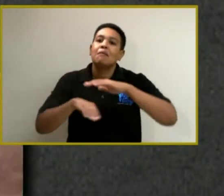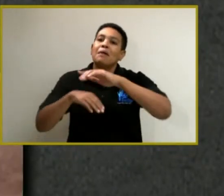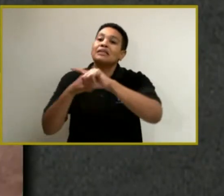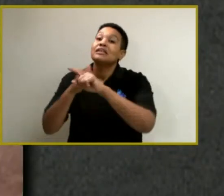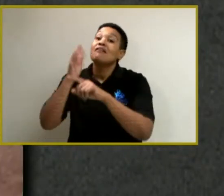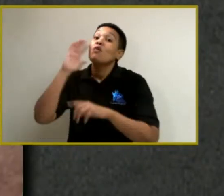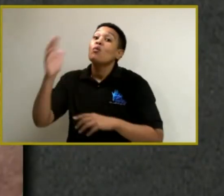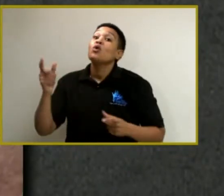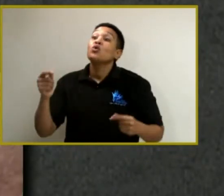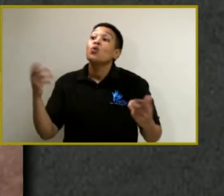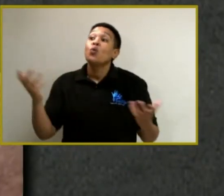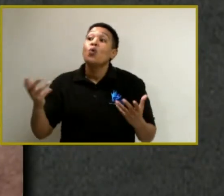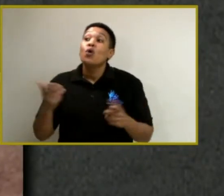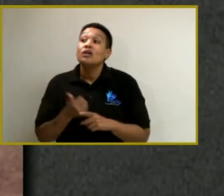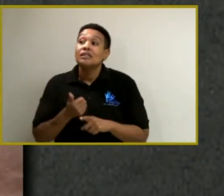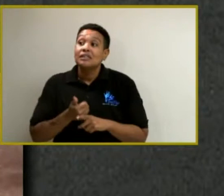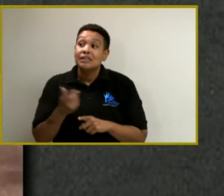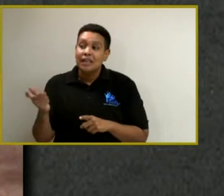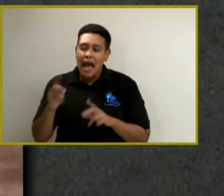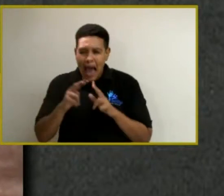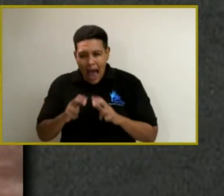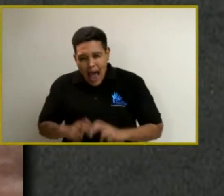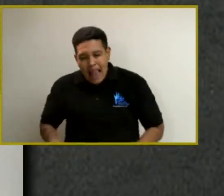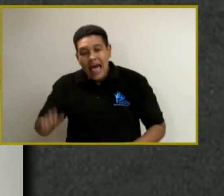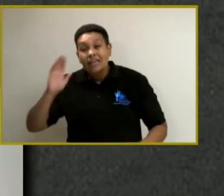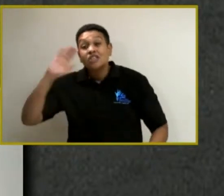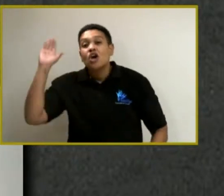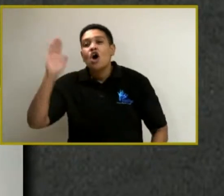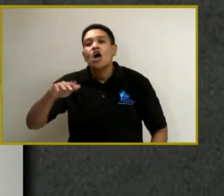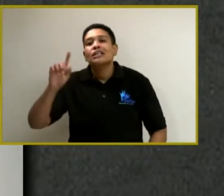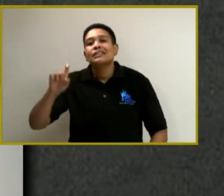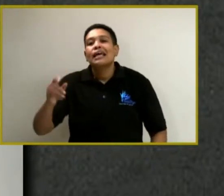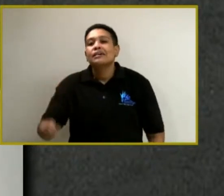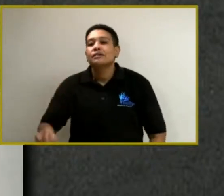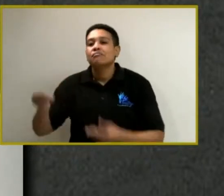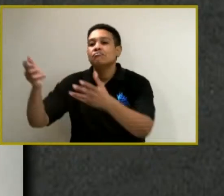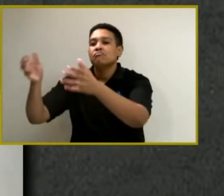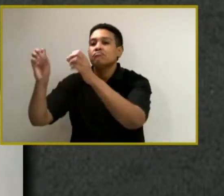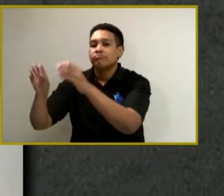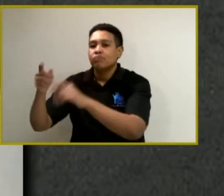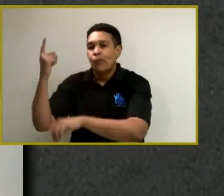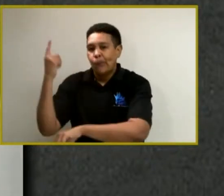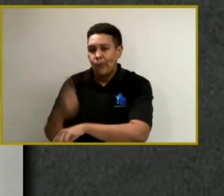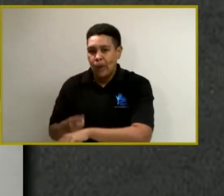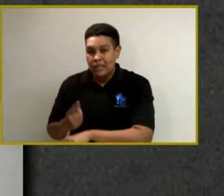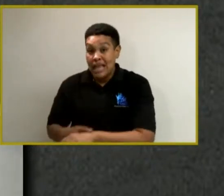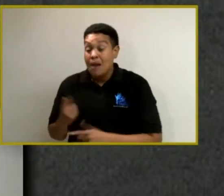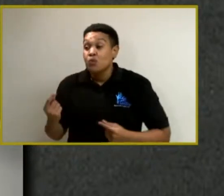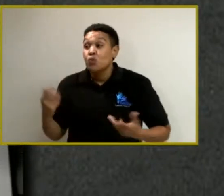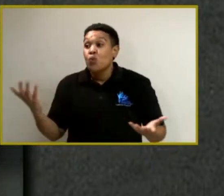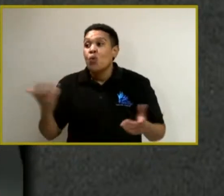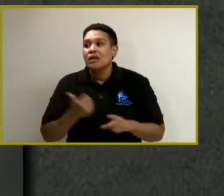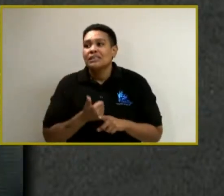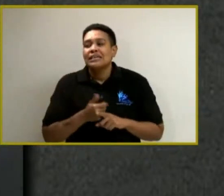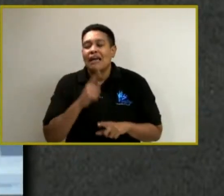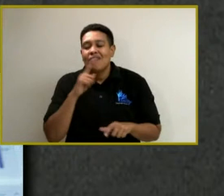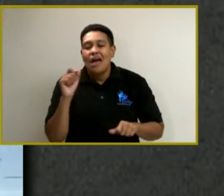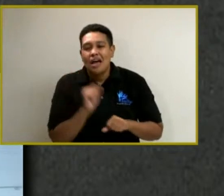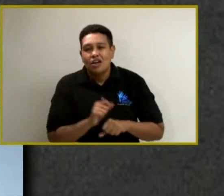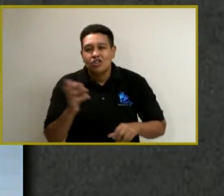going to be analyzing all the samples that we have all at once. What it's going to be doing is